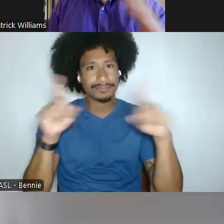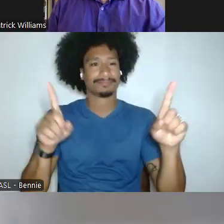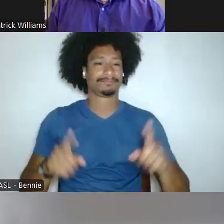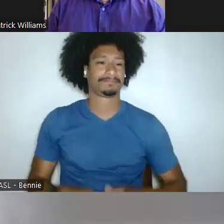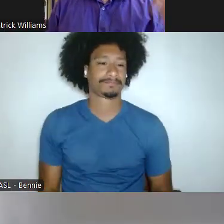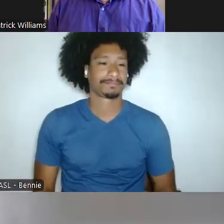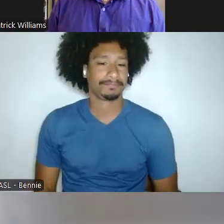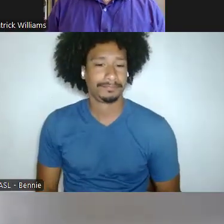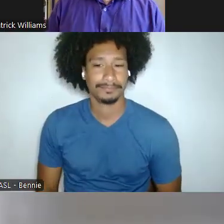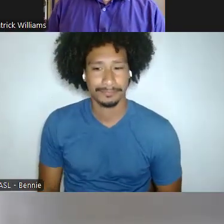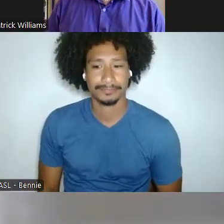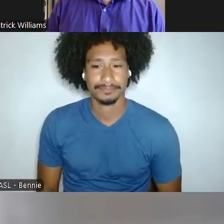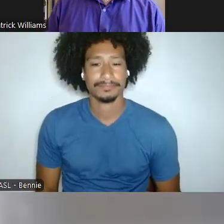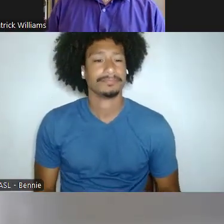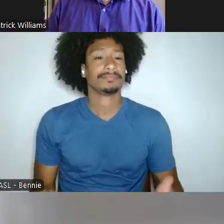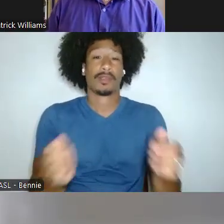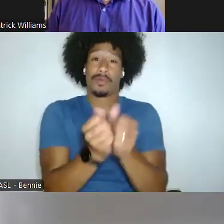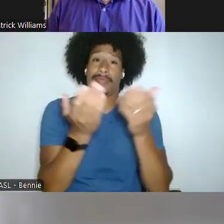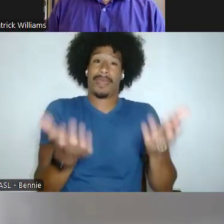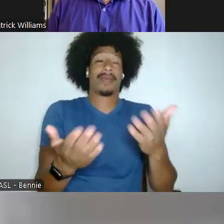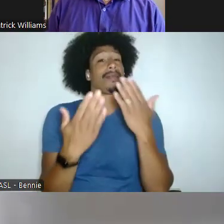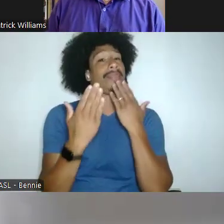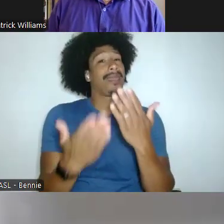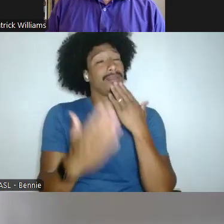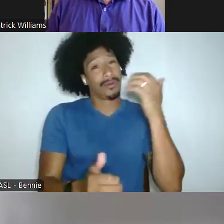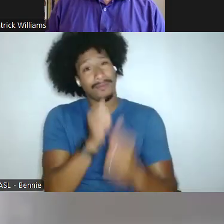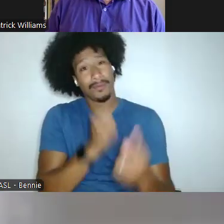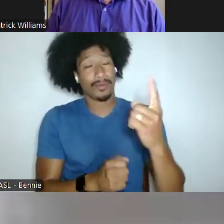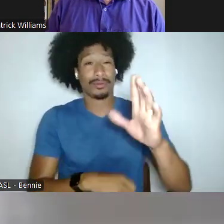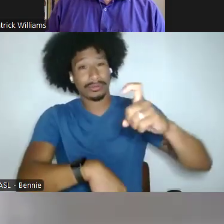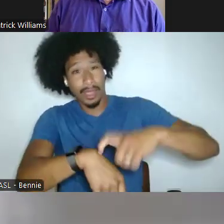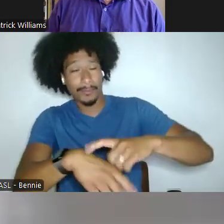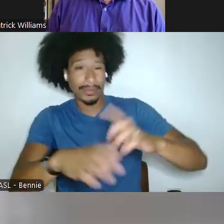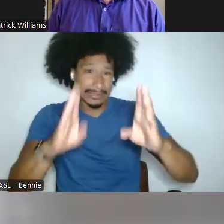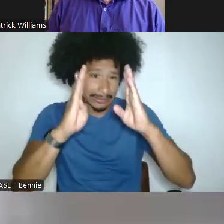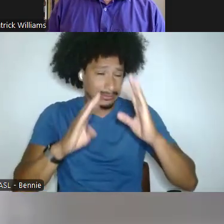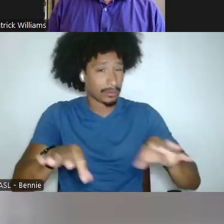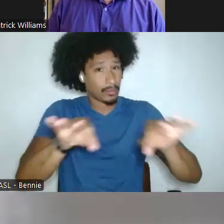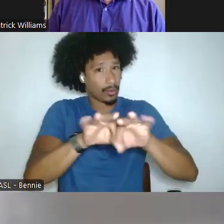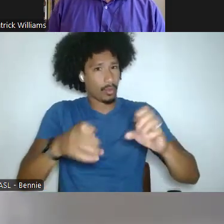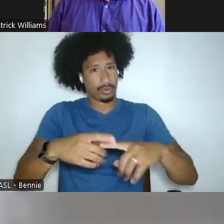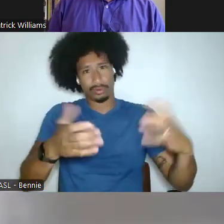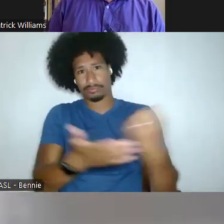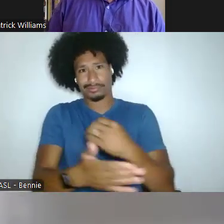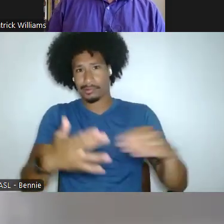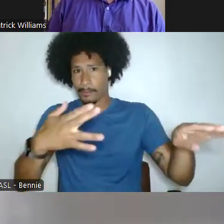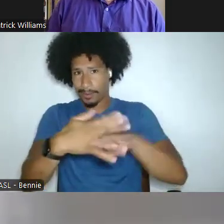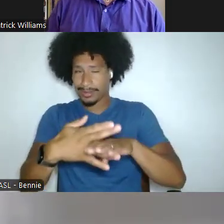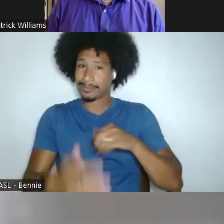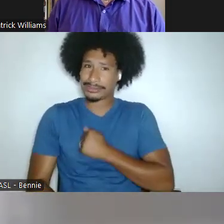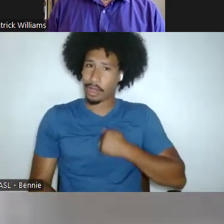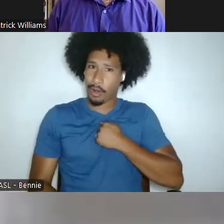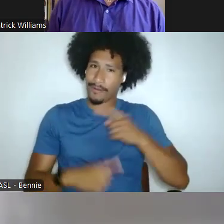With that, yeah, thank you everybody for your time and your attention. I do want to make sure we get our break, and sorry for running a little bit